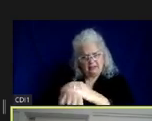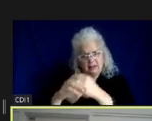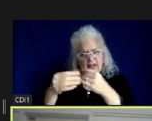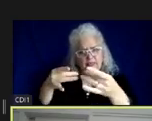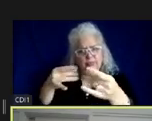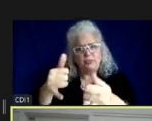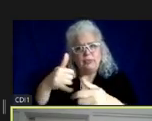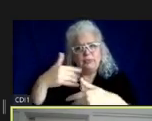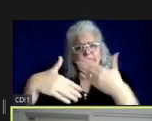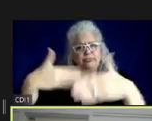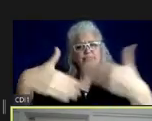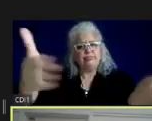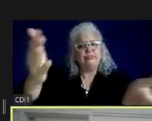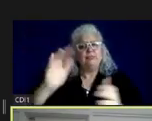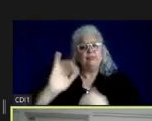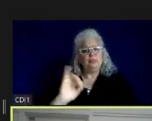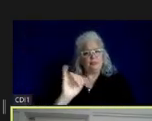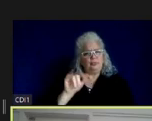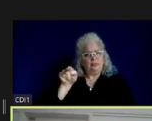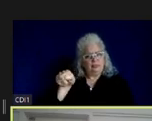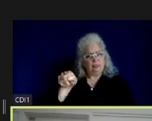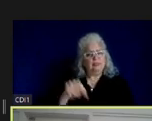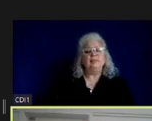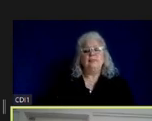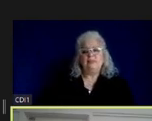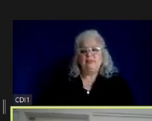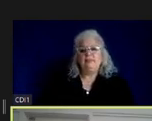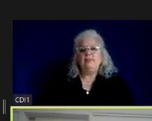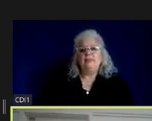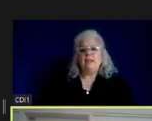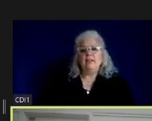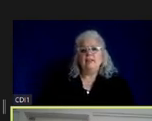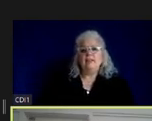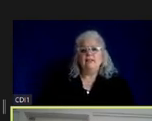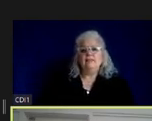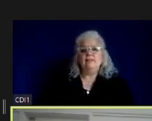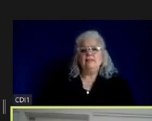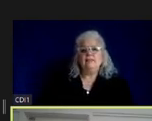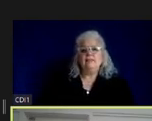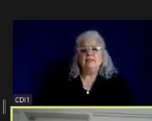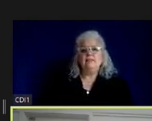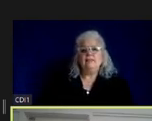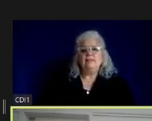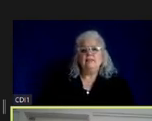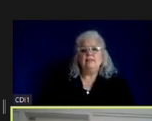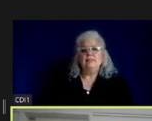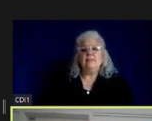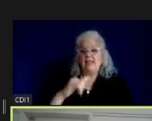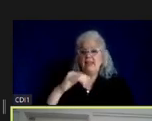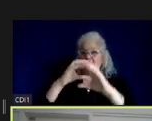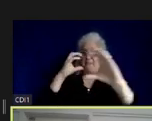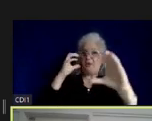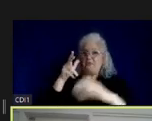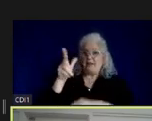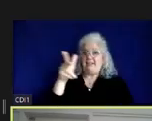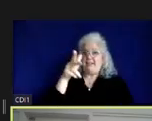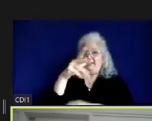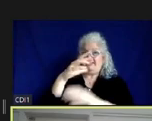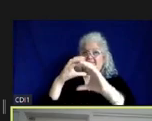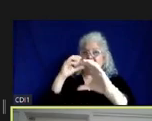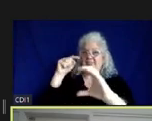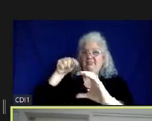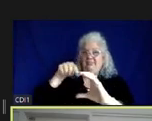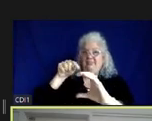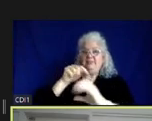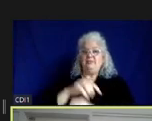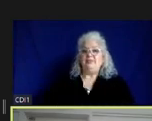also recognize, and just to speak to the mobile unit, we recognize that many people are living at home and have